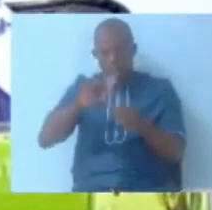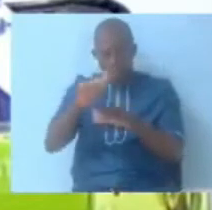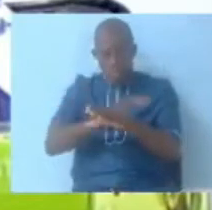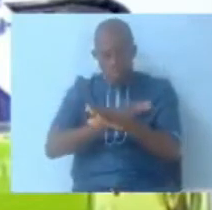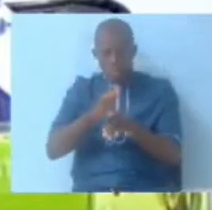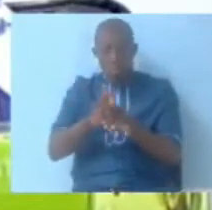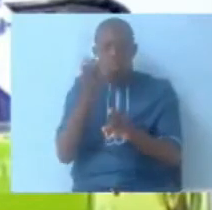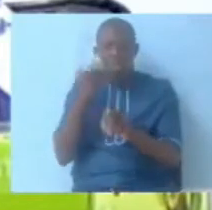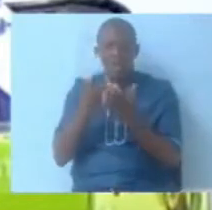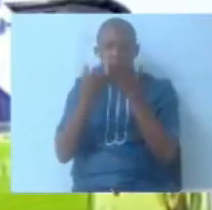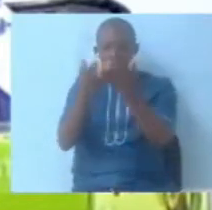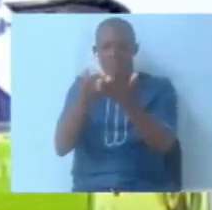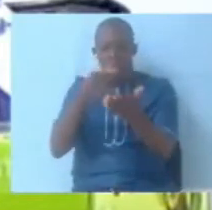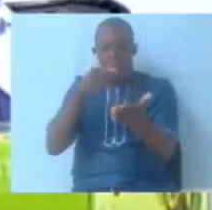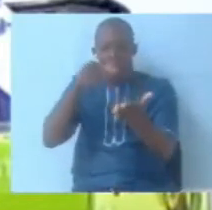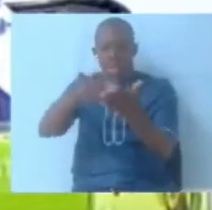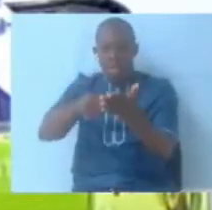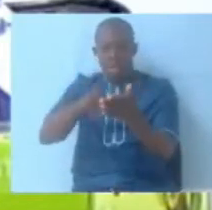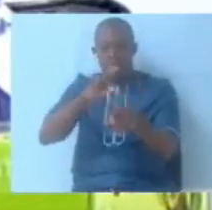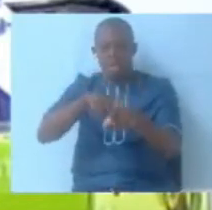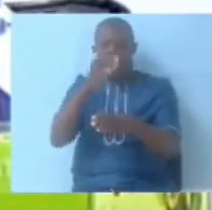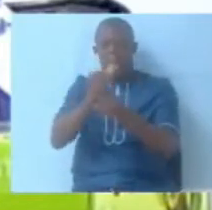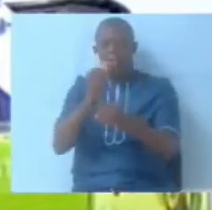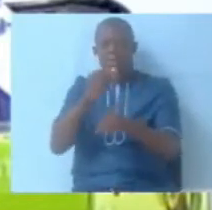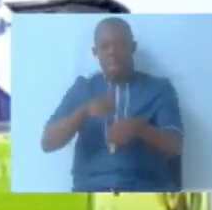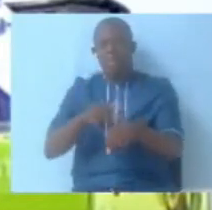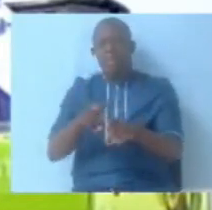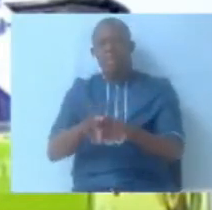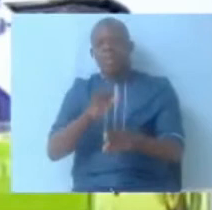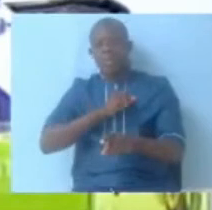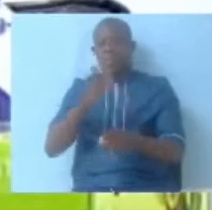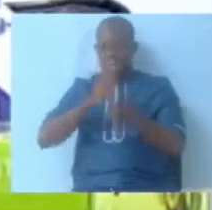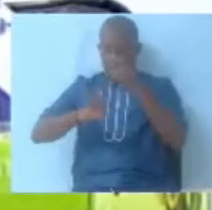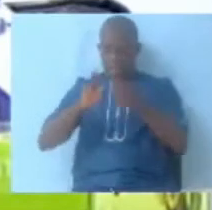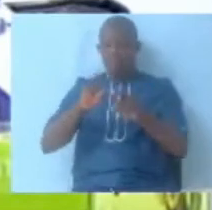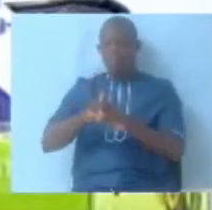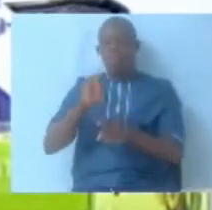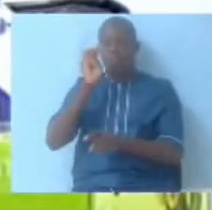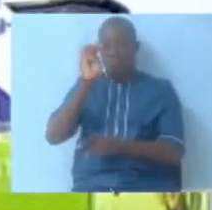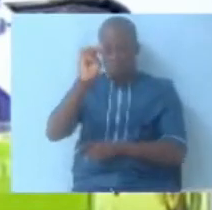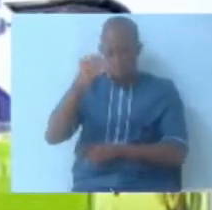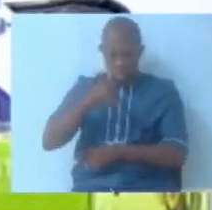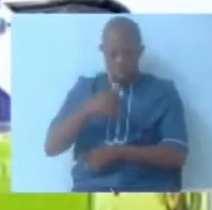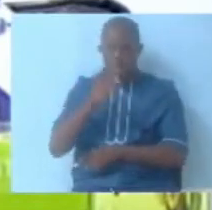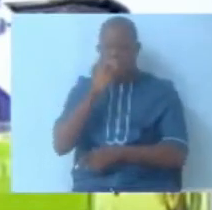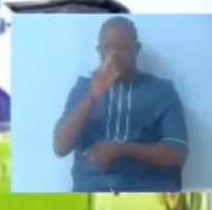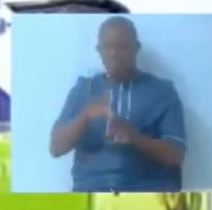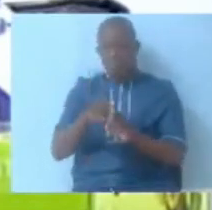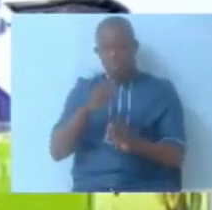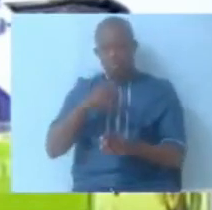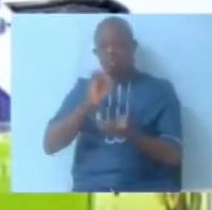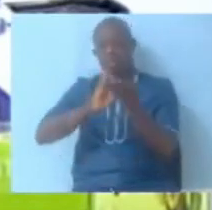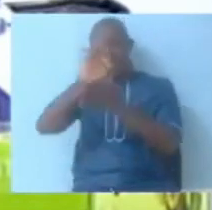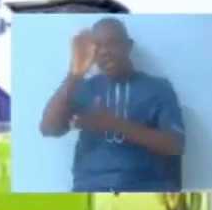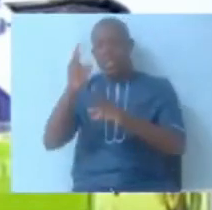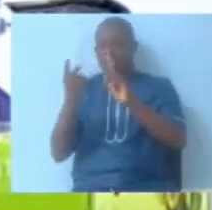he called me to say that I should send a second petition. Ngakilo bakang wo wuche onyin kono